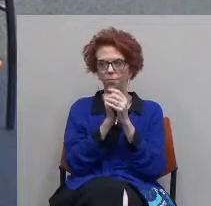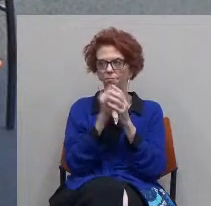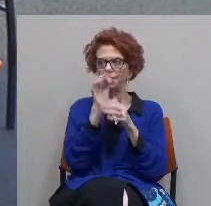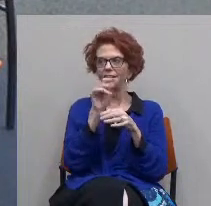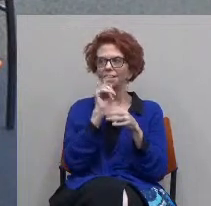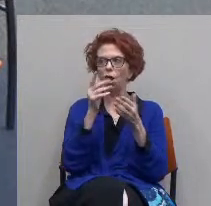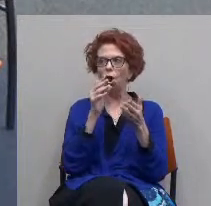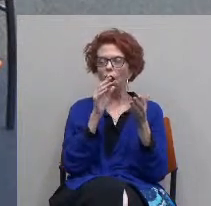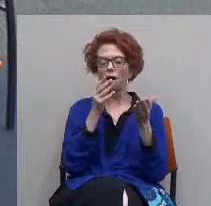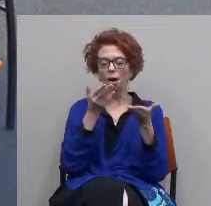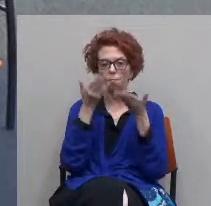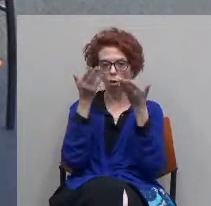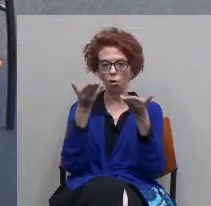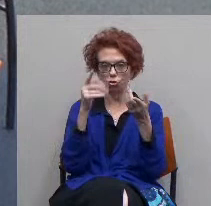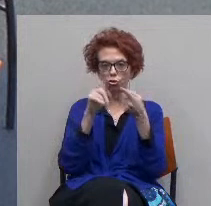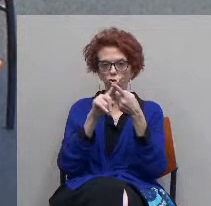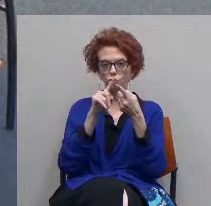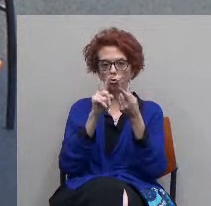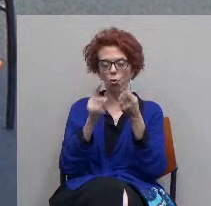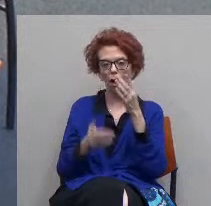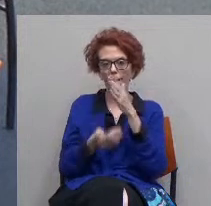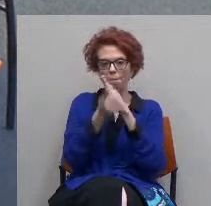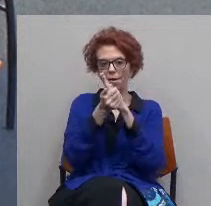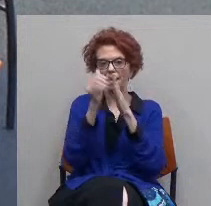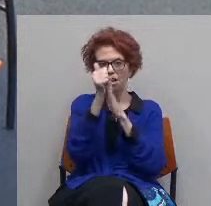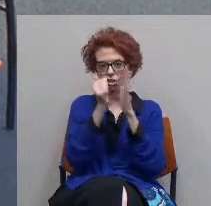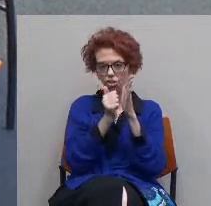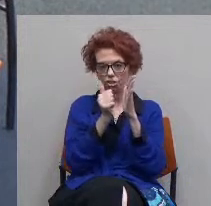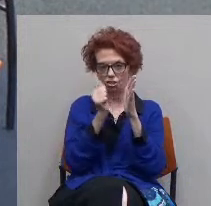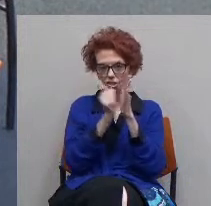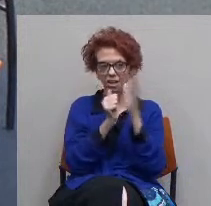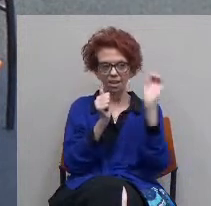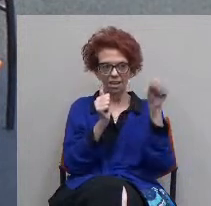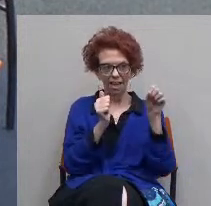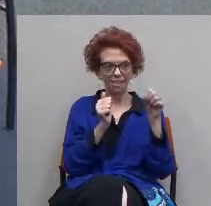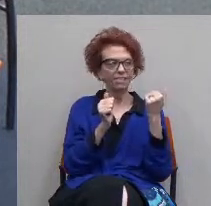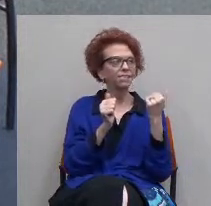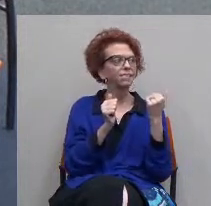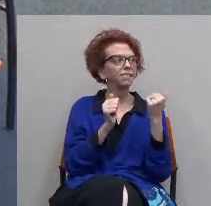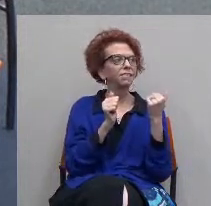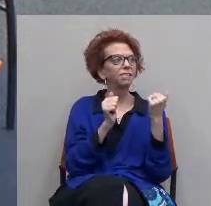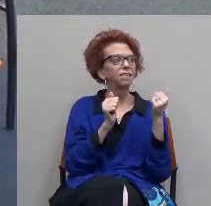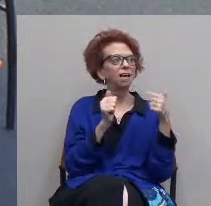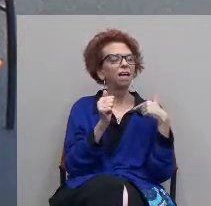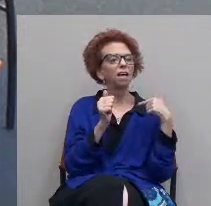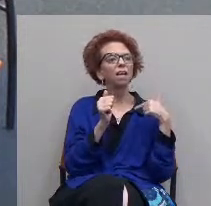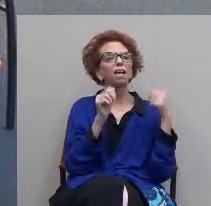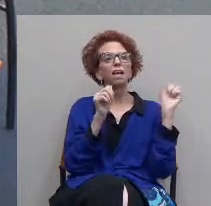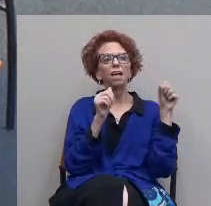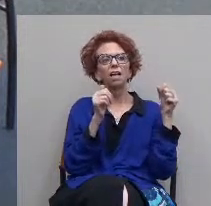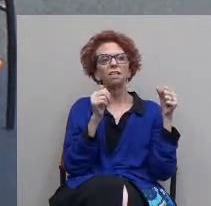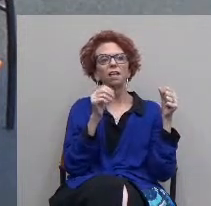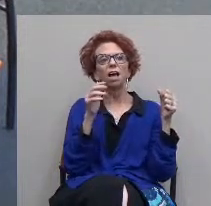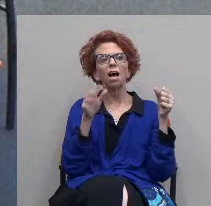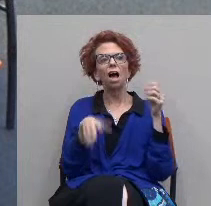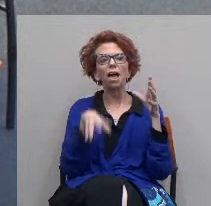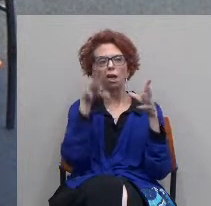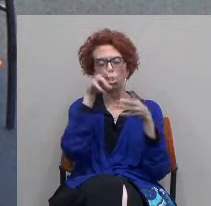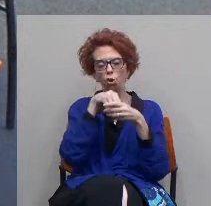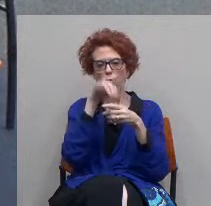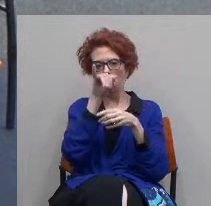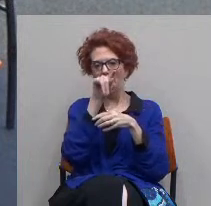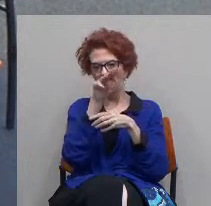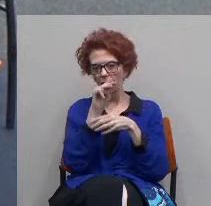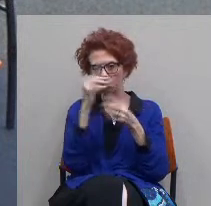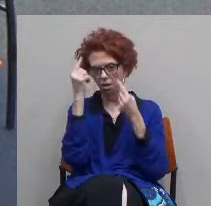Is there a motion to amend the agenda? Yes, Mr. Mellon? I move to amend the agenda to include the following